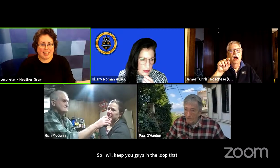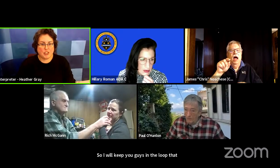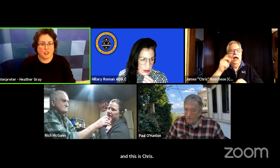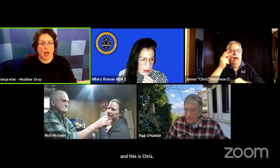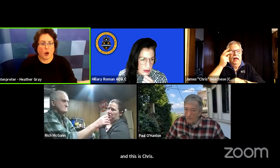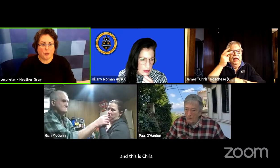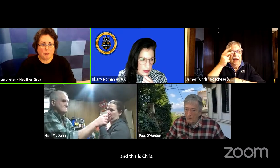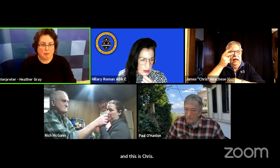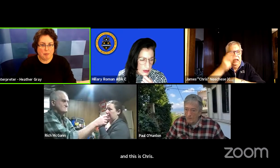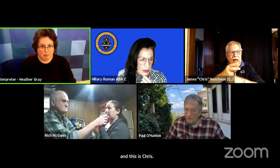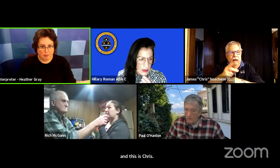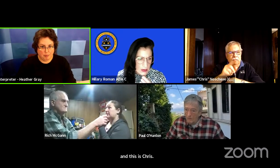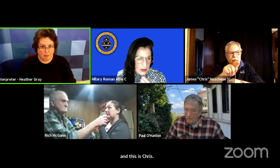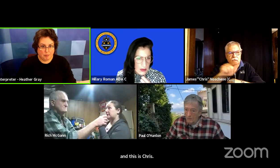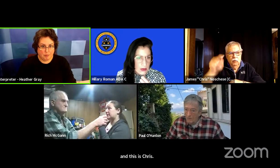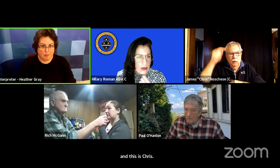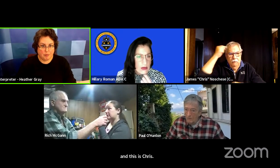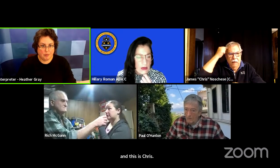Okay, so.